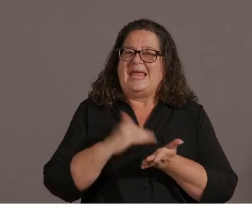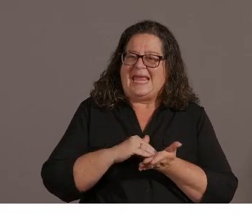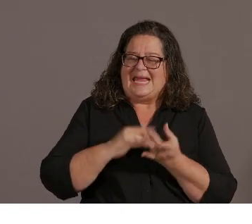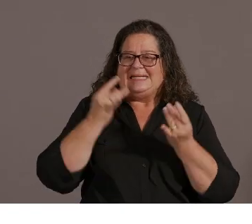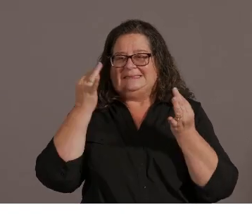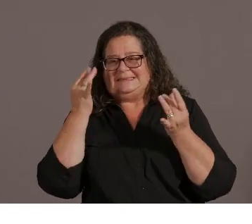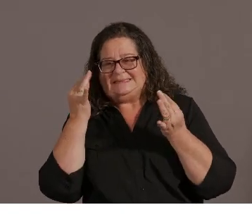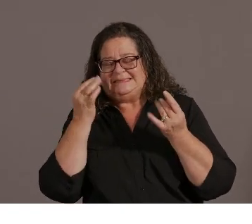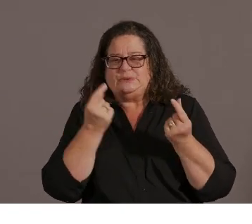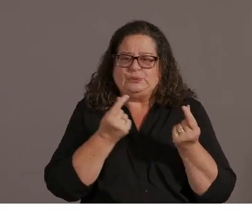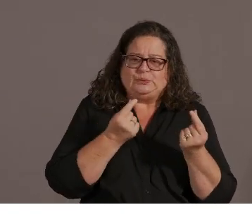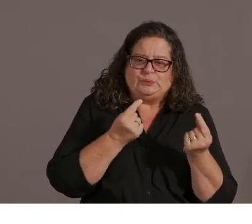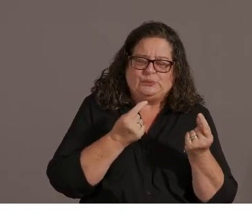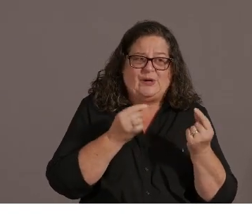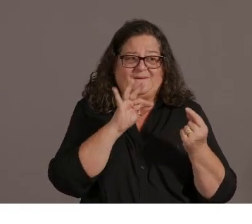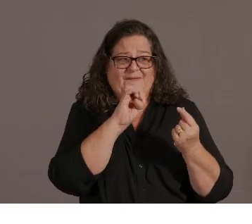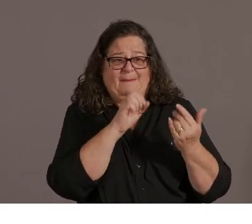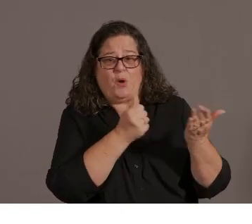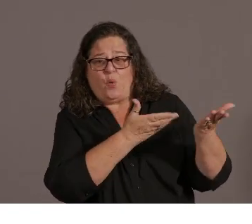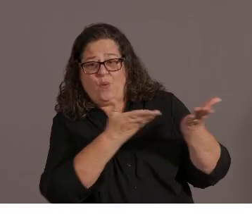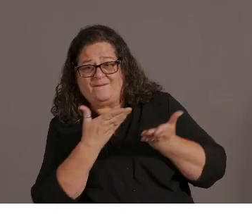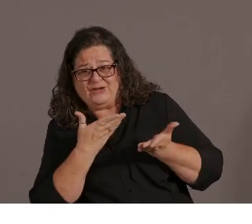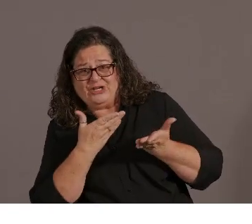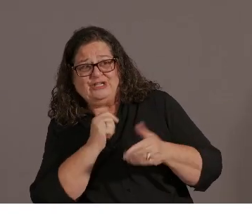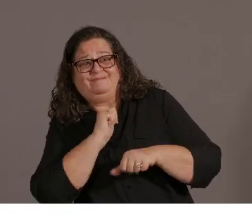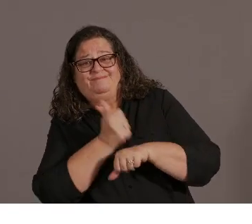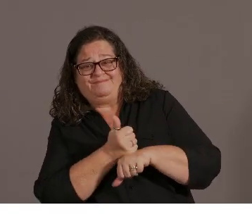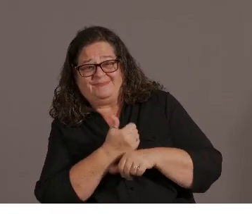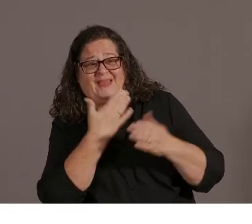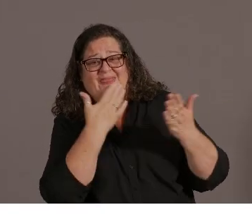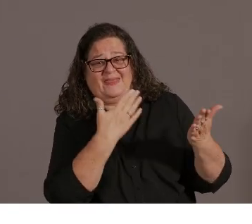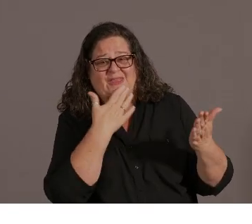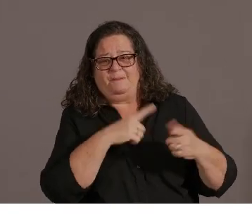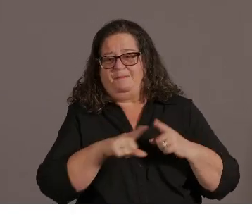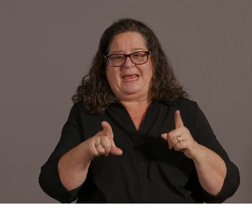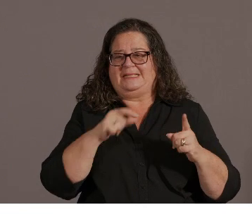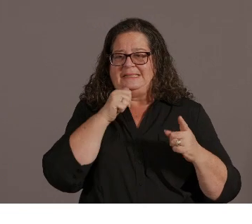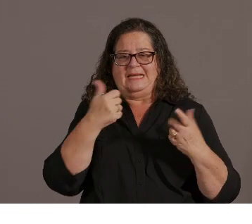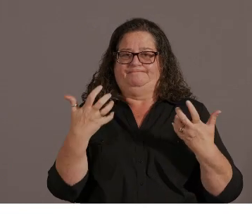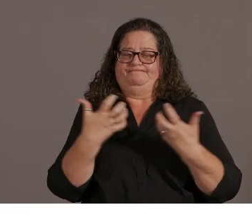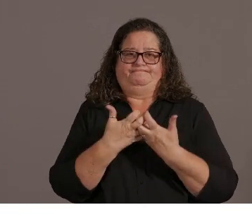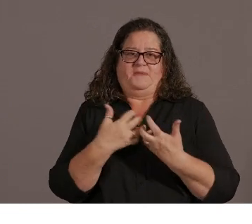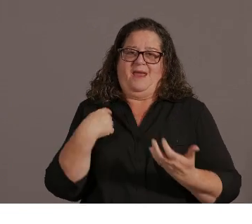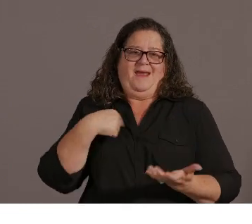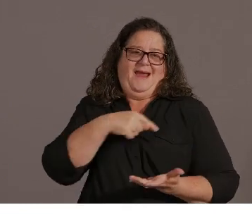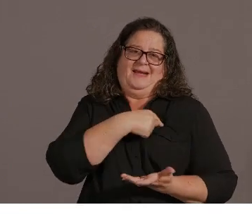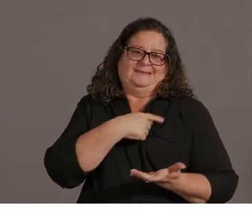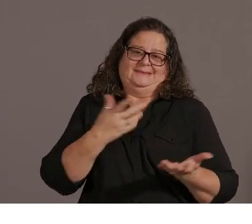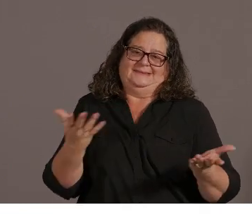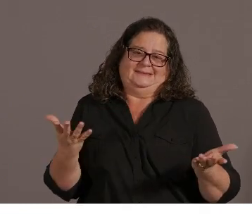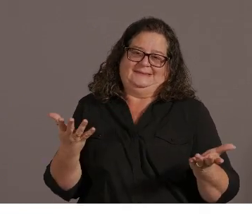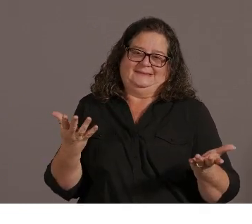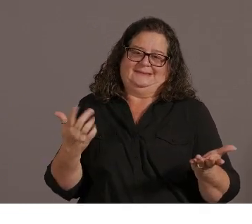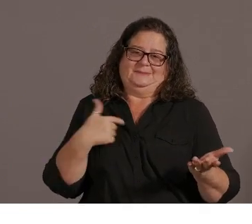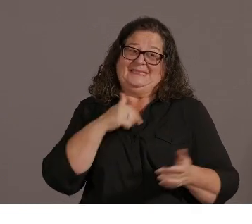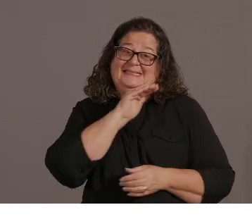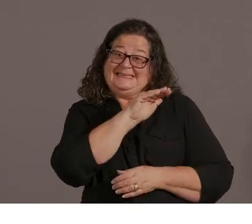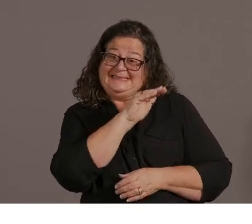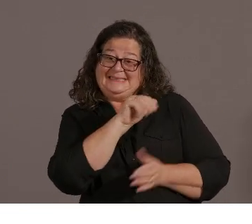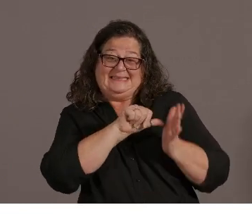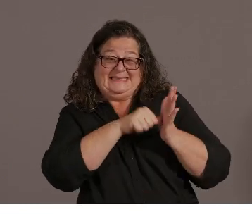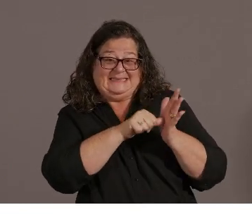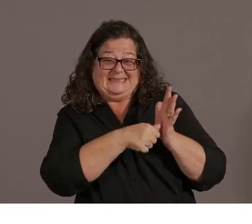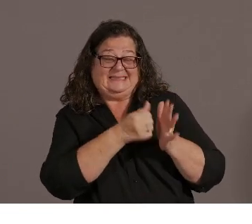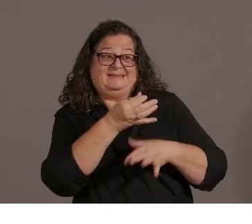appreciated FEMA's willingness to provide a federally supported vaccination site in our state, but we reiterated our request we